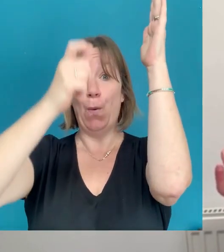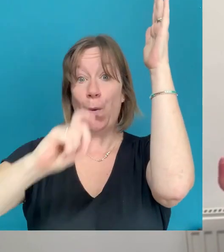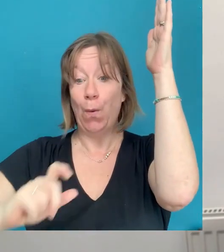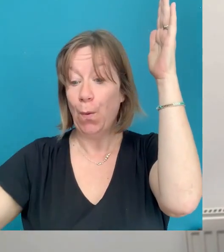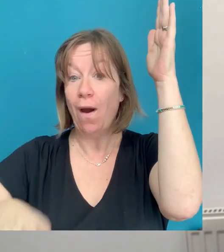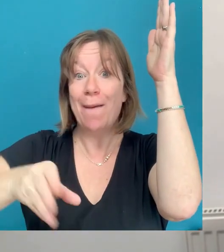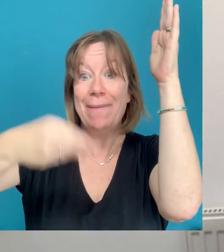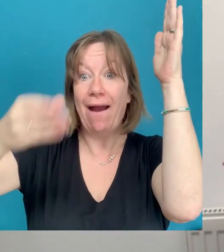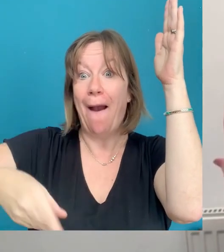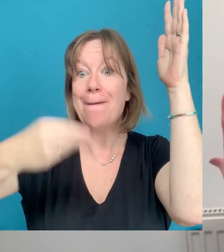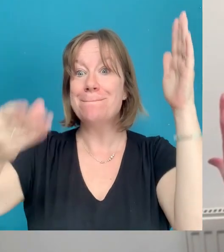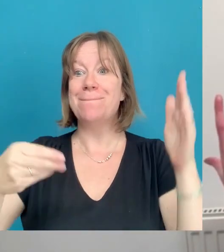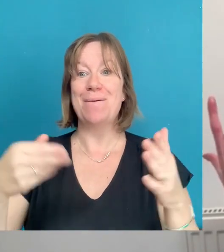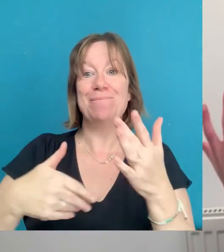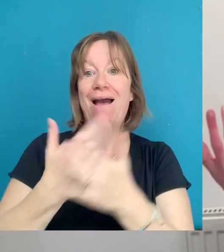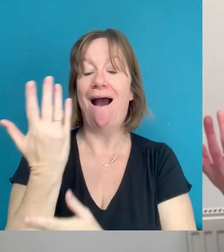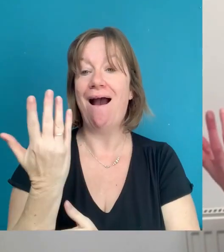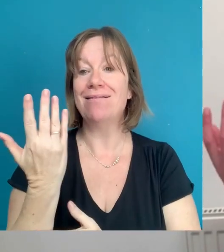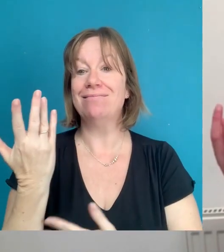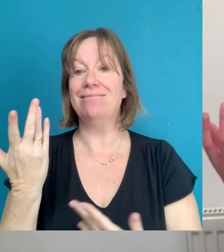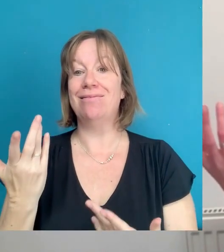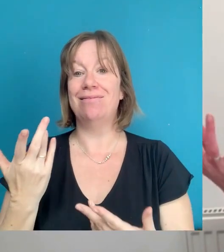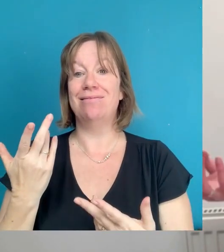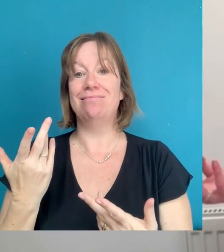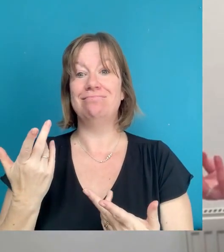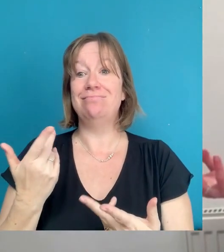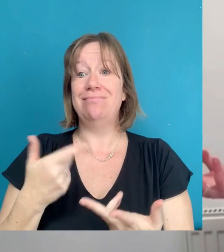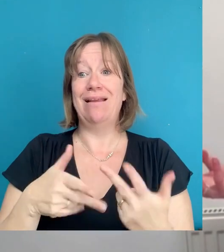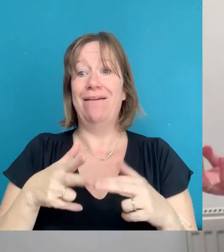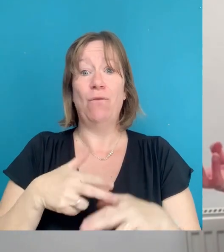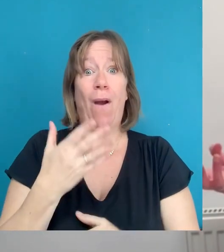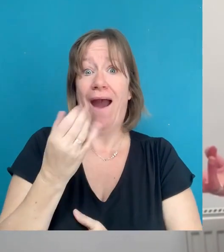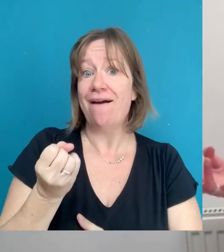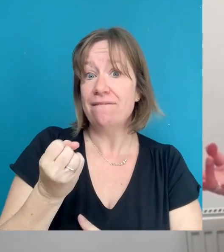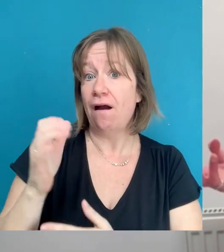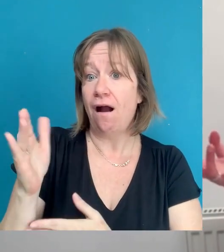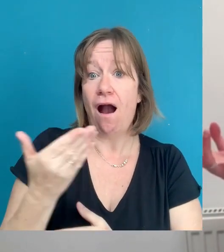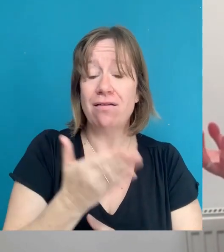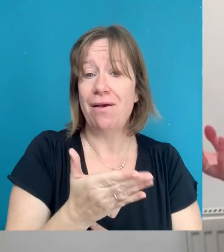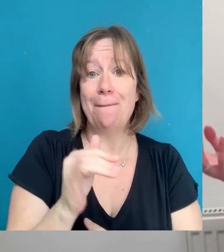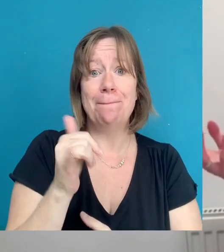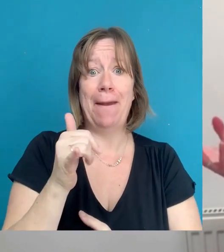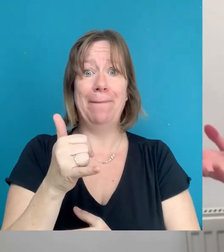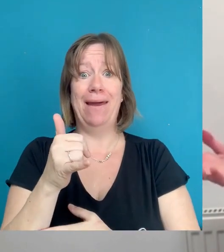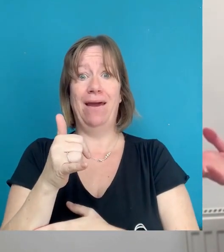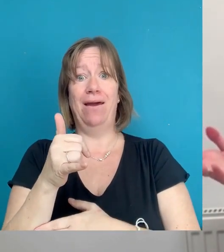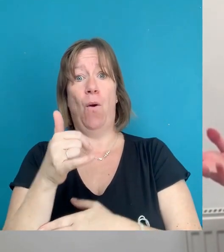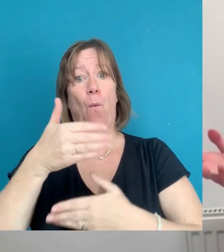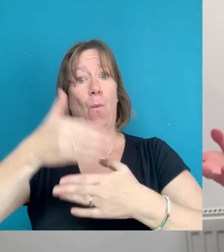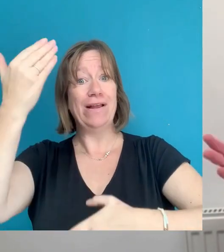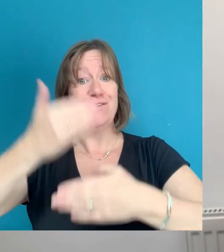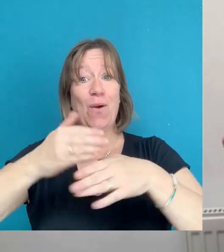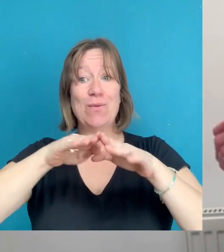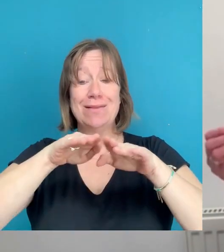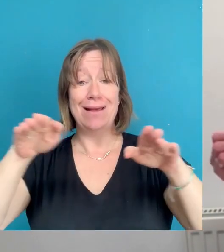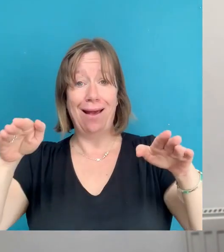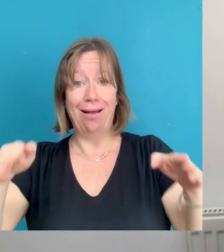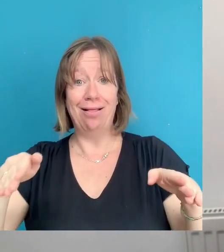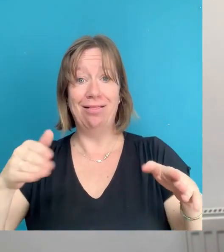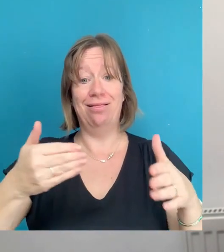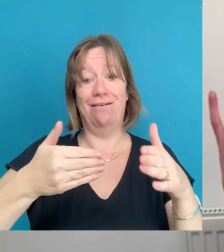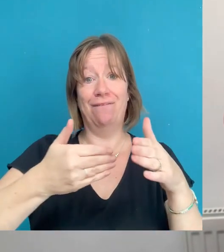the trees, and your plants. Same if you haven't got a garden, but you have plants on your